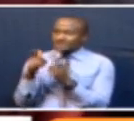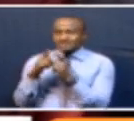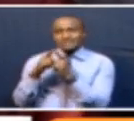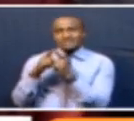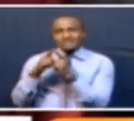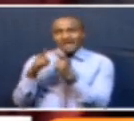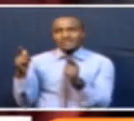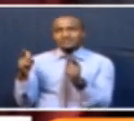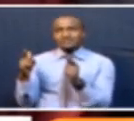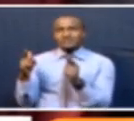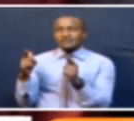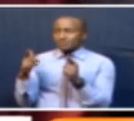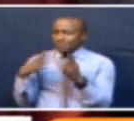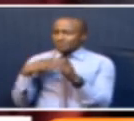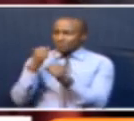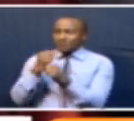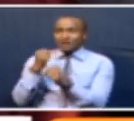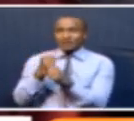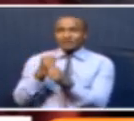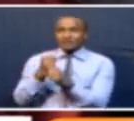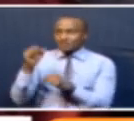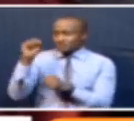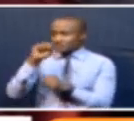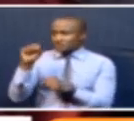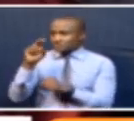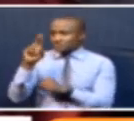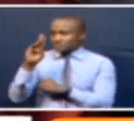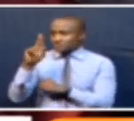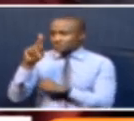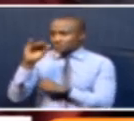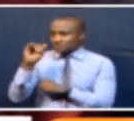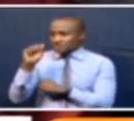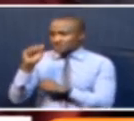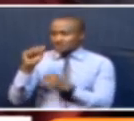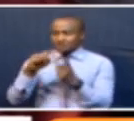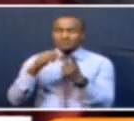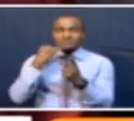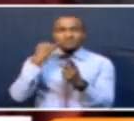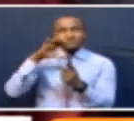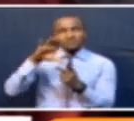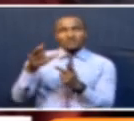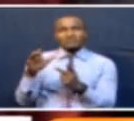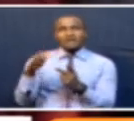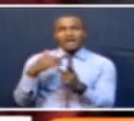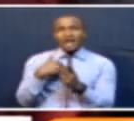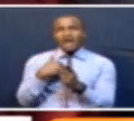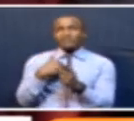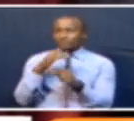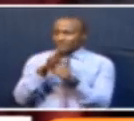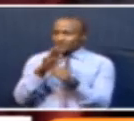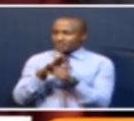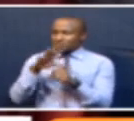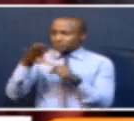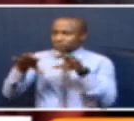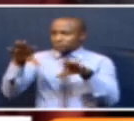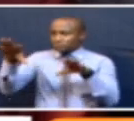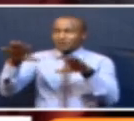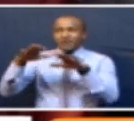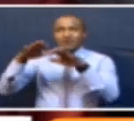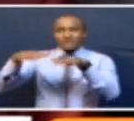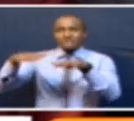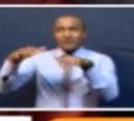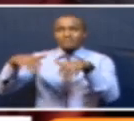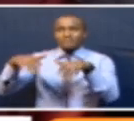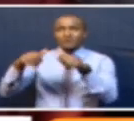in that area. So Bukia, as well as Nakuru County in general, is one area that has a lot of settlements with those large farms that